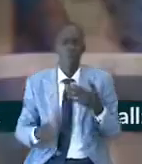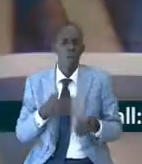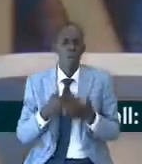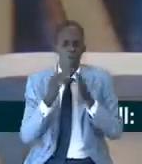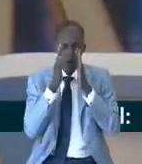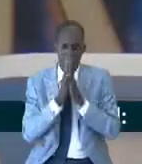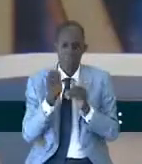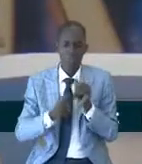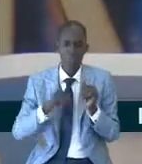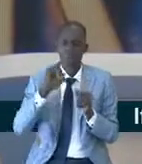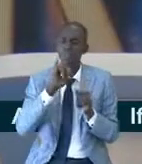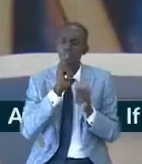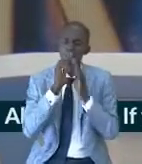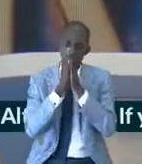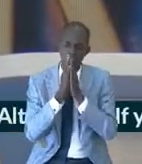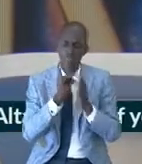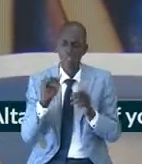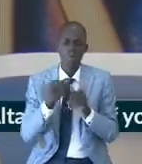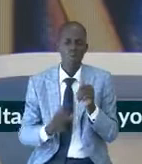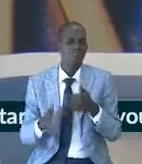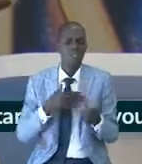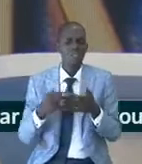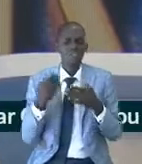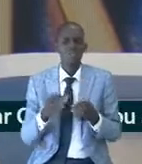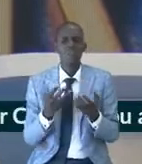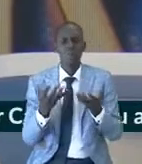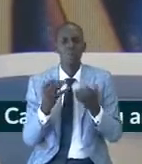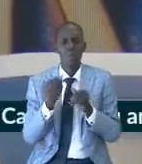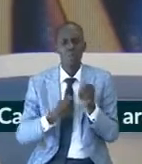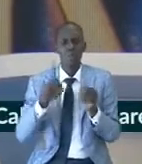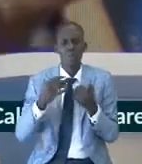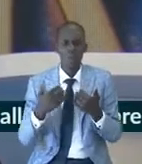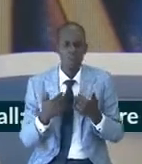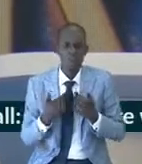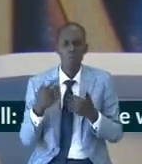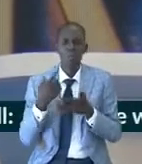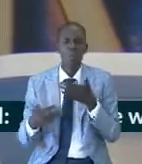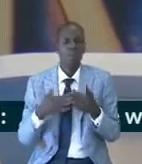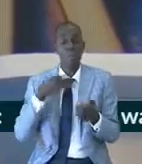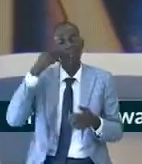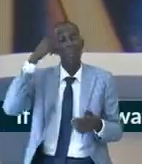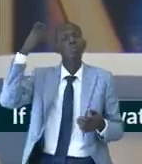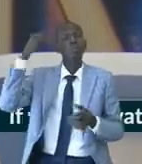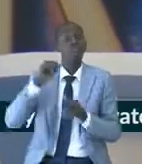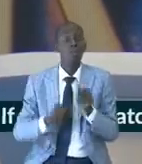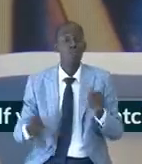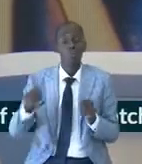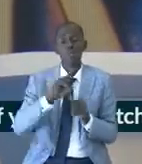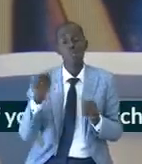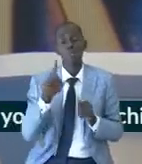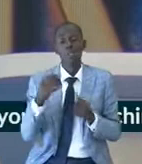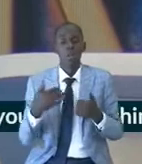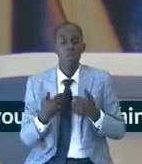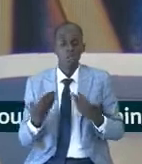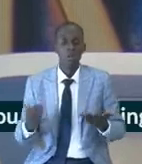anyone is praying, whatever desire anybody has, whatever plan anybody has, whatever dream anyone has, I